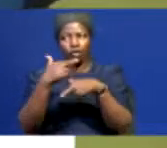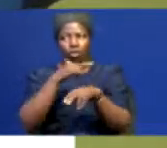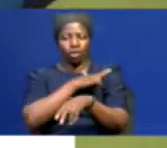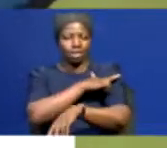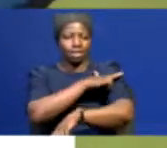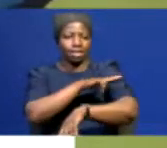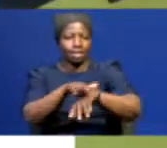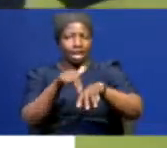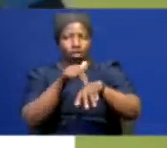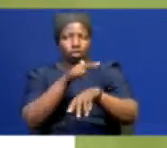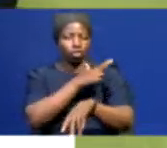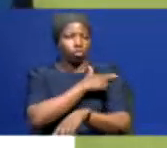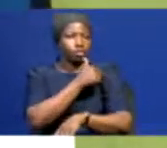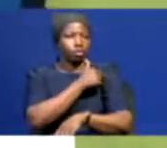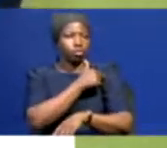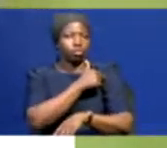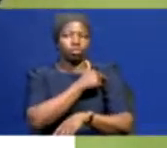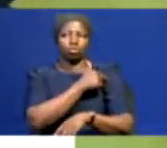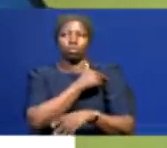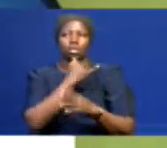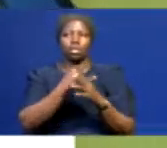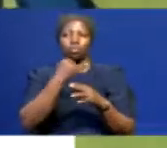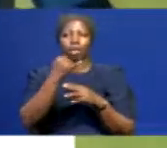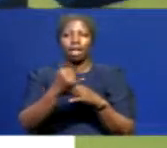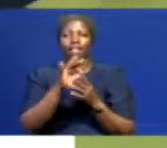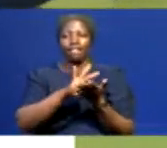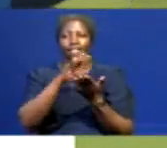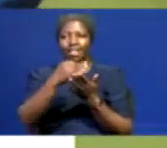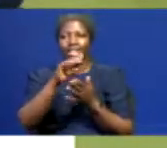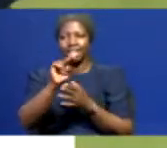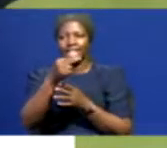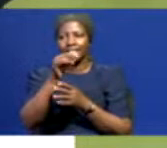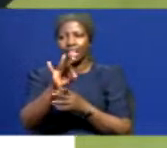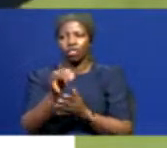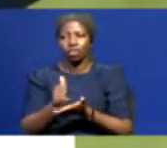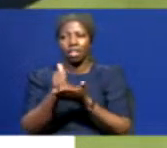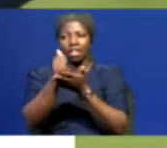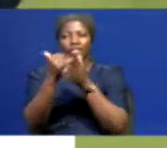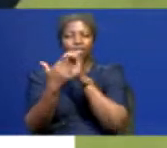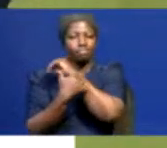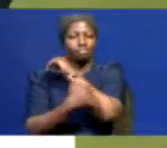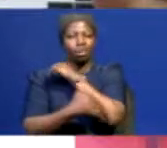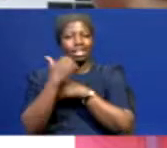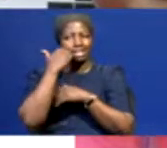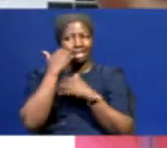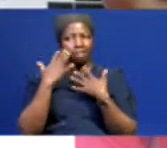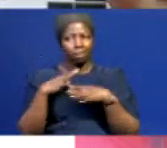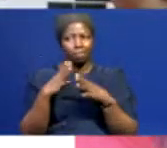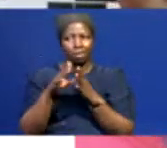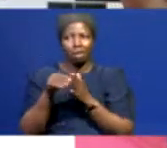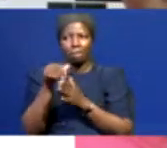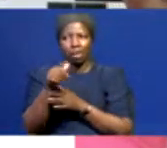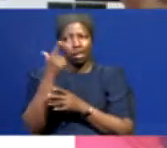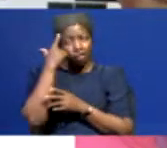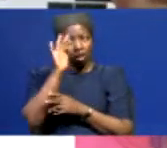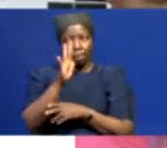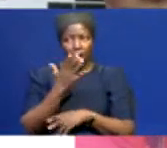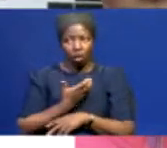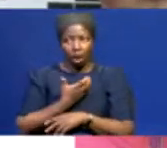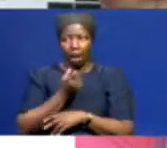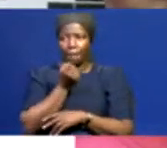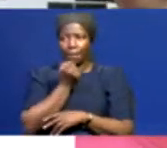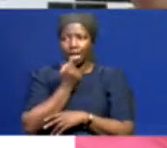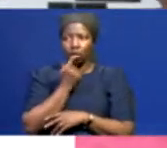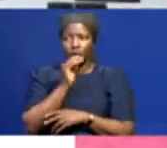Hospital Insurance Fund NHIF to enable vulnerable patients to cater for their medical bill. The only NHIF imekuwa na